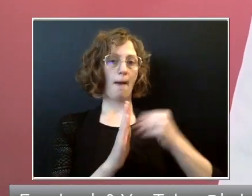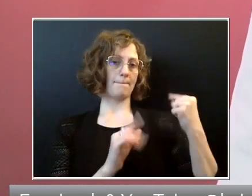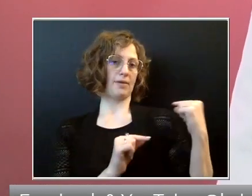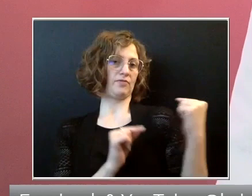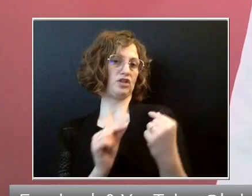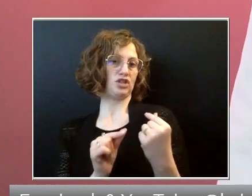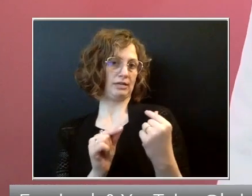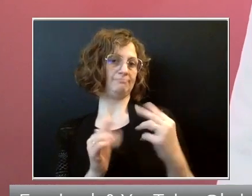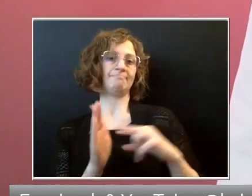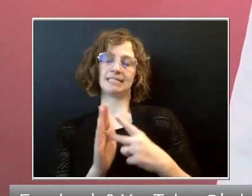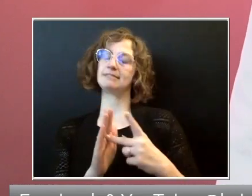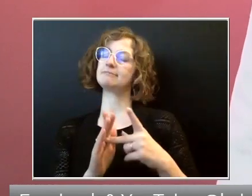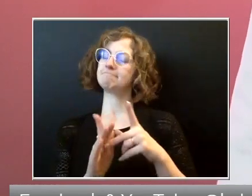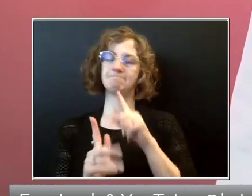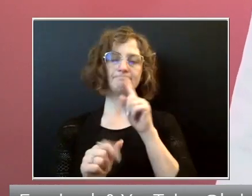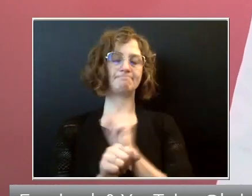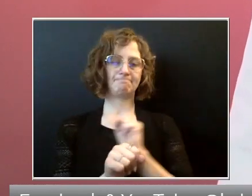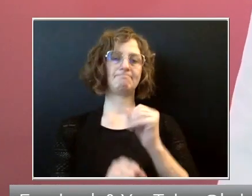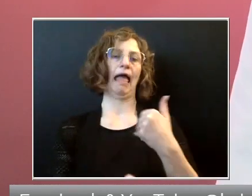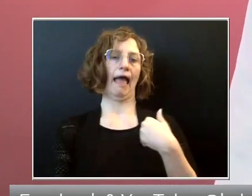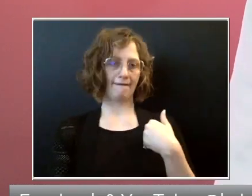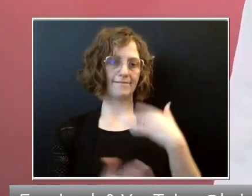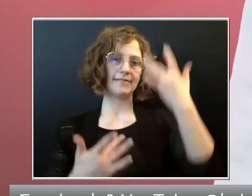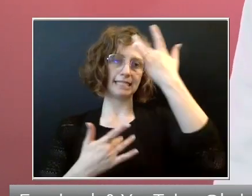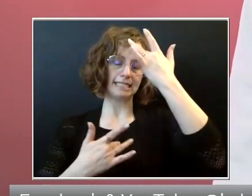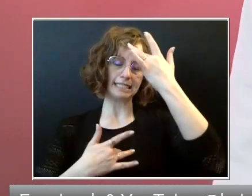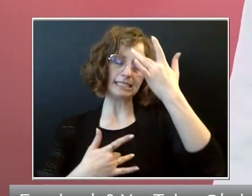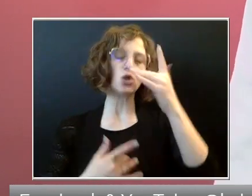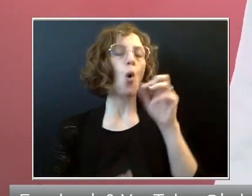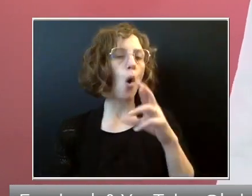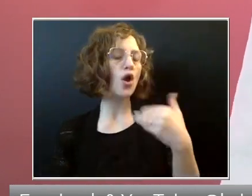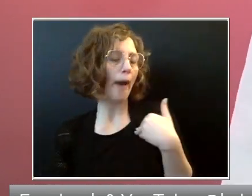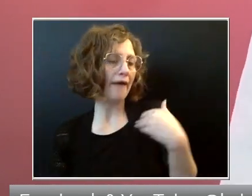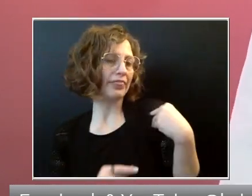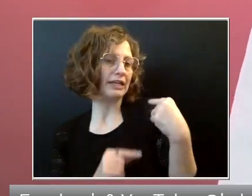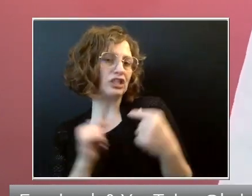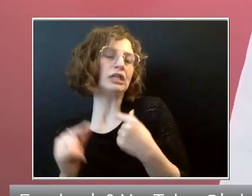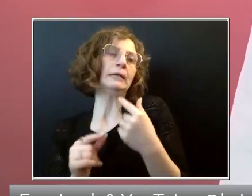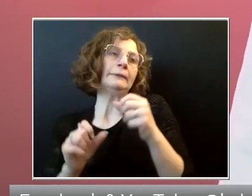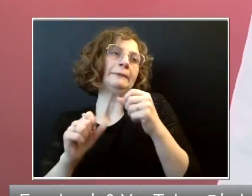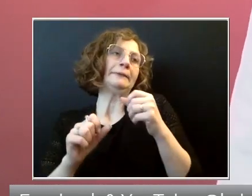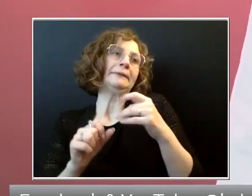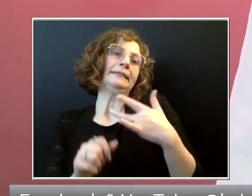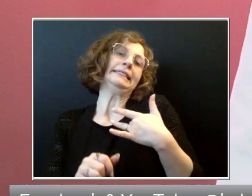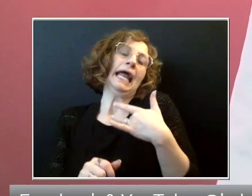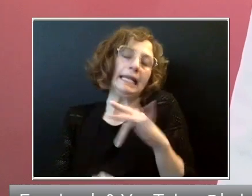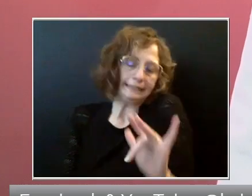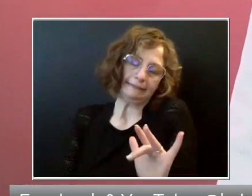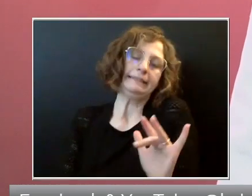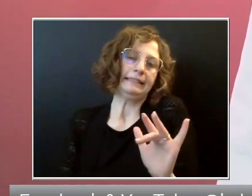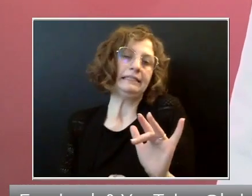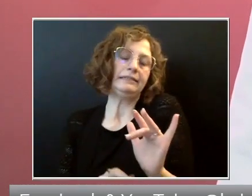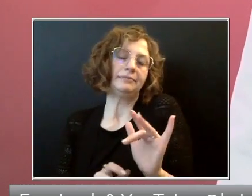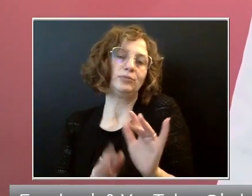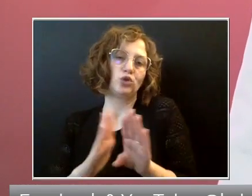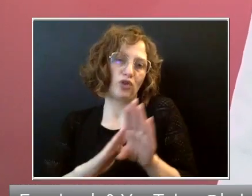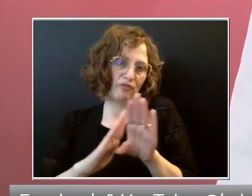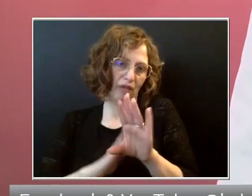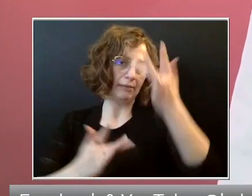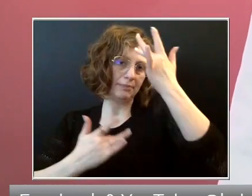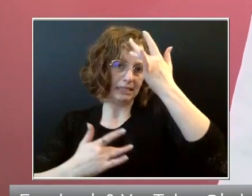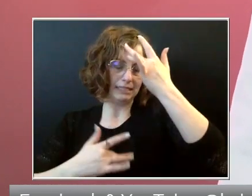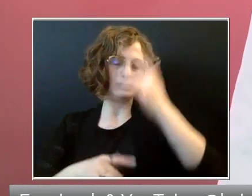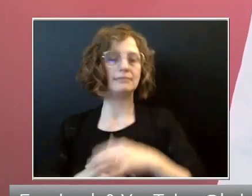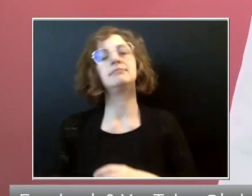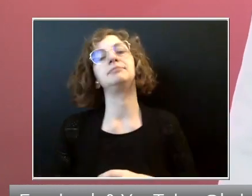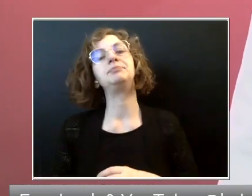disease. Or at least you have the genetic predisposition to the disease. There are other diseases that are